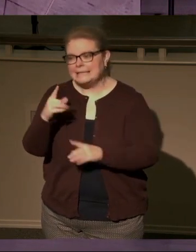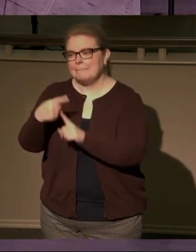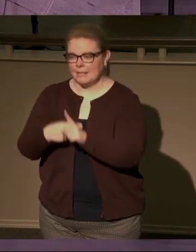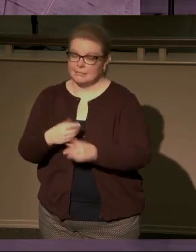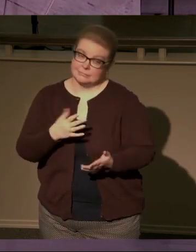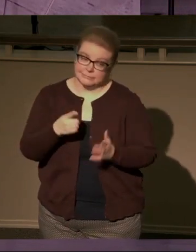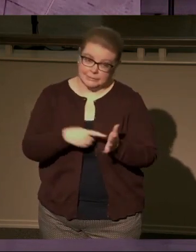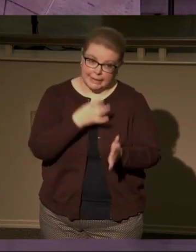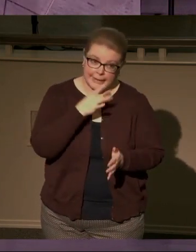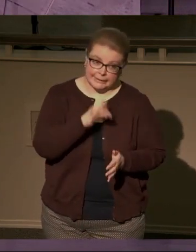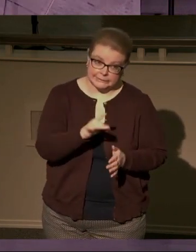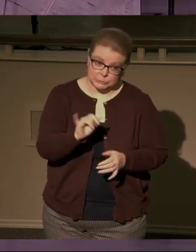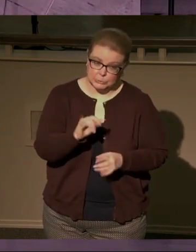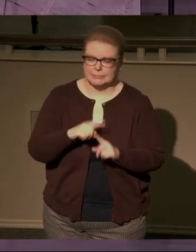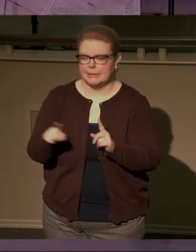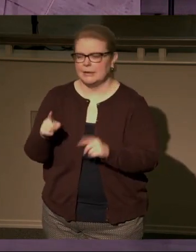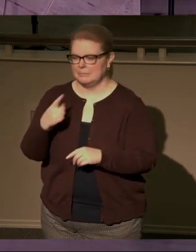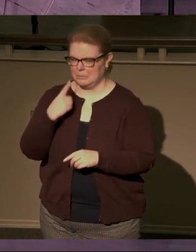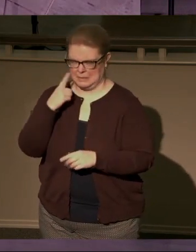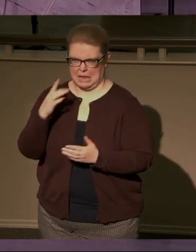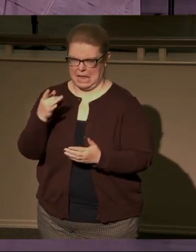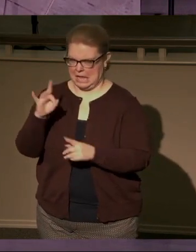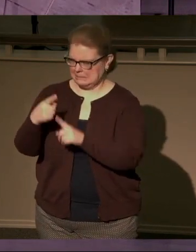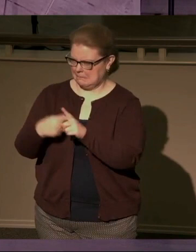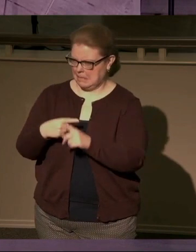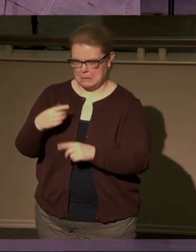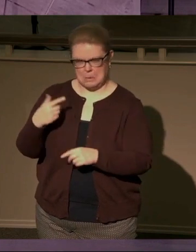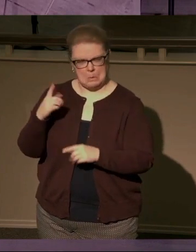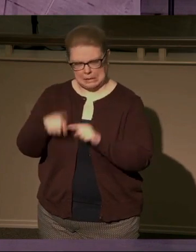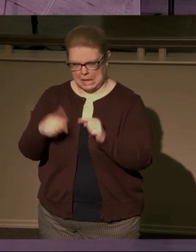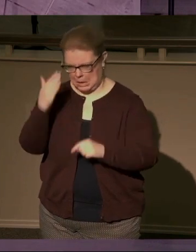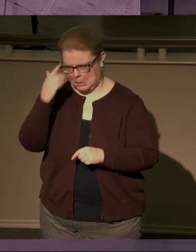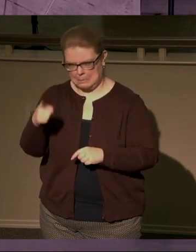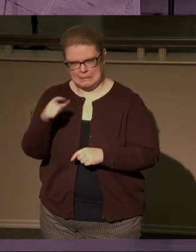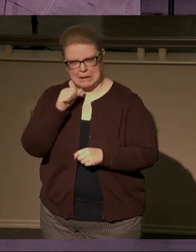18-month-old can't know. They're not that wise.